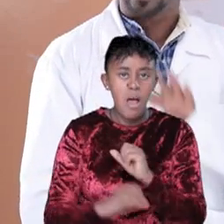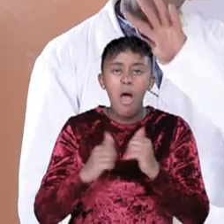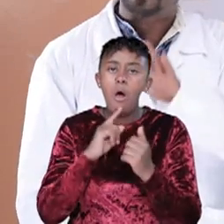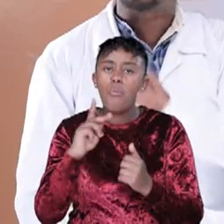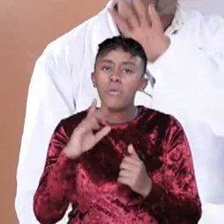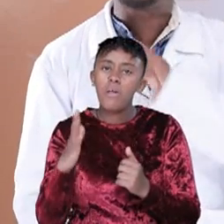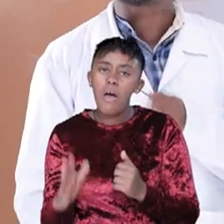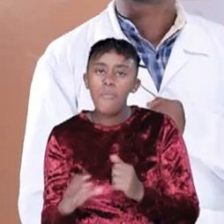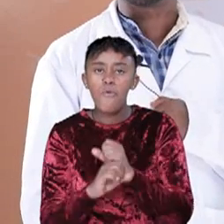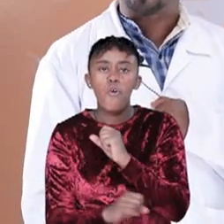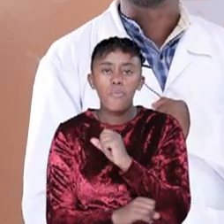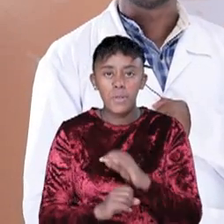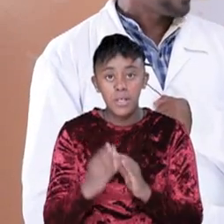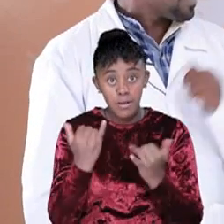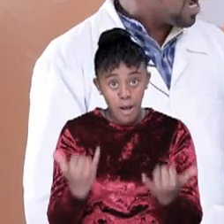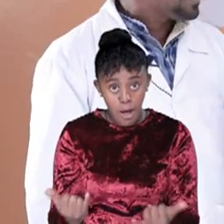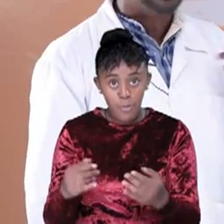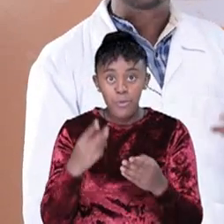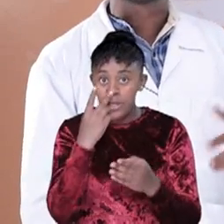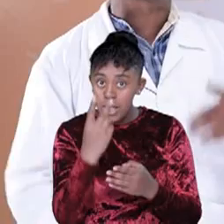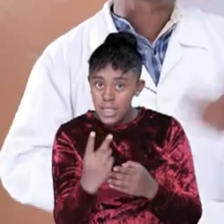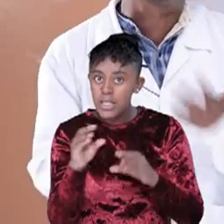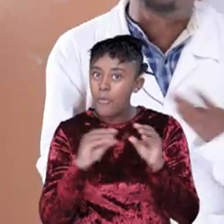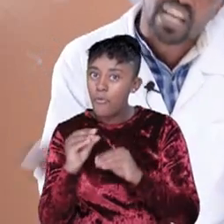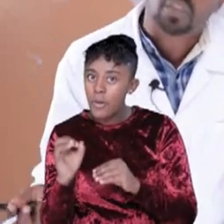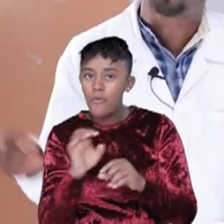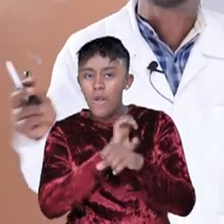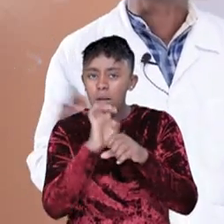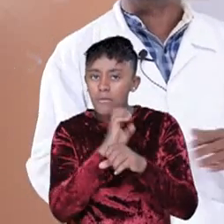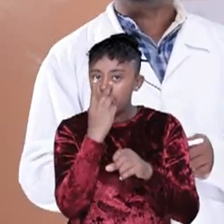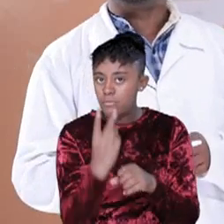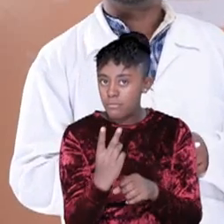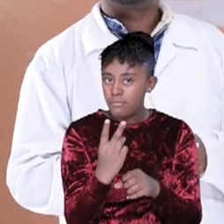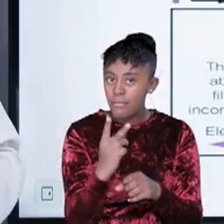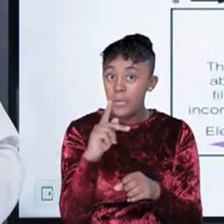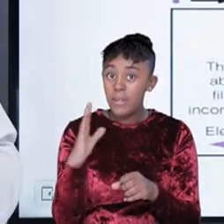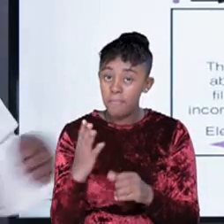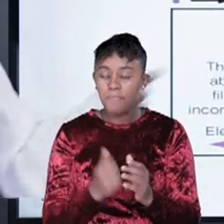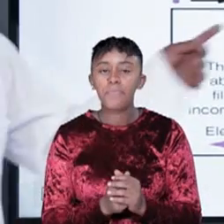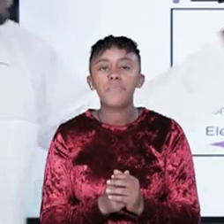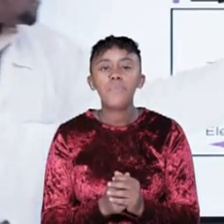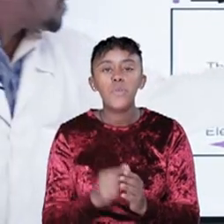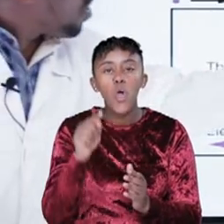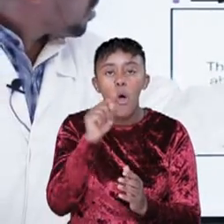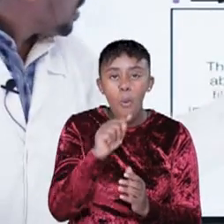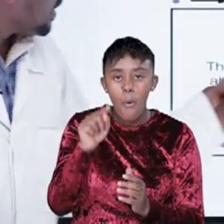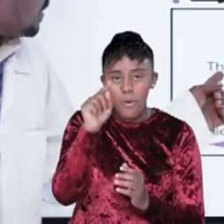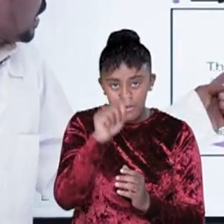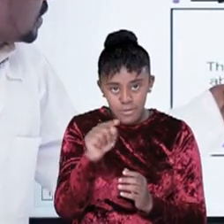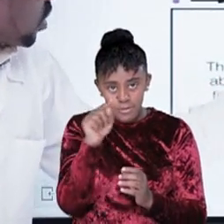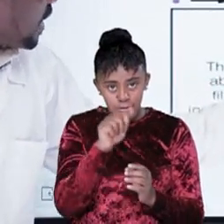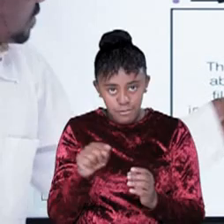this later, how P-type semiconductor is formed. Now let us see the movement of electron only. So there is a